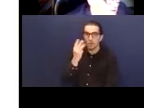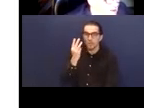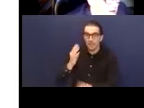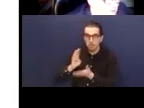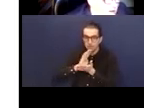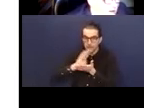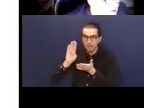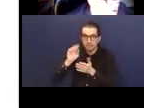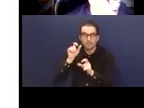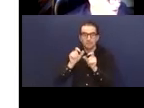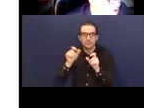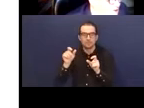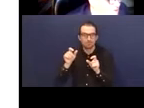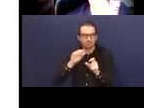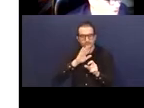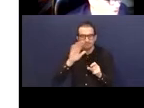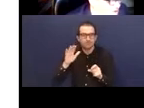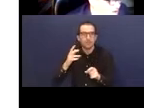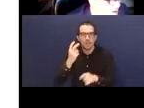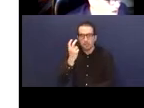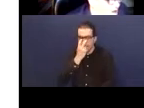have a disabling deafness or hearing loss.